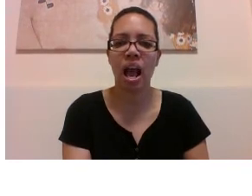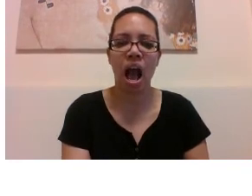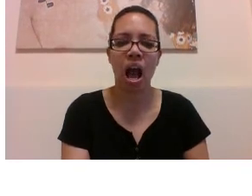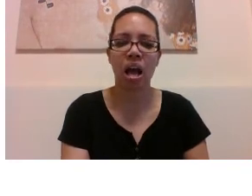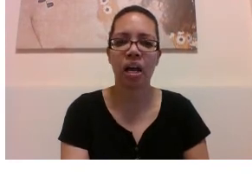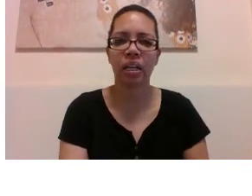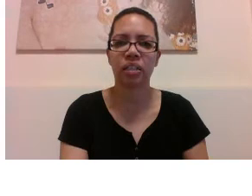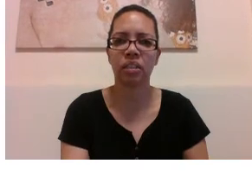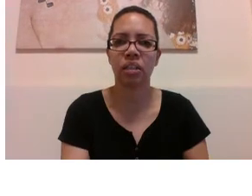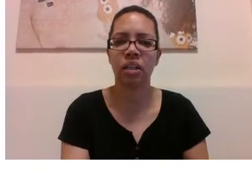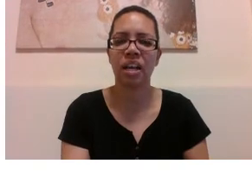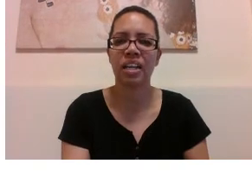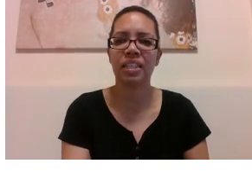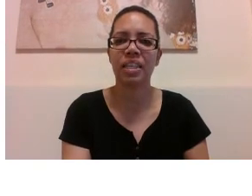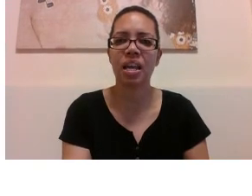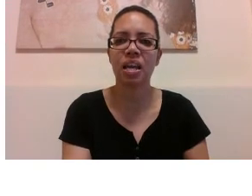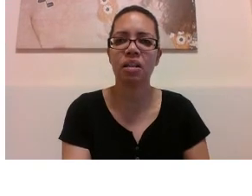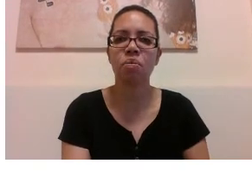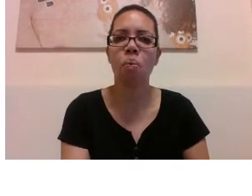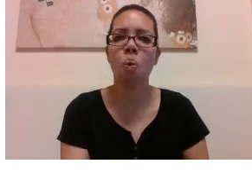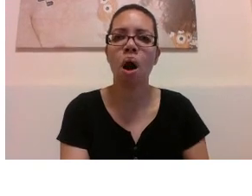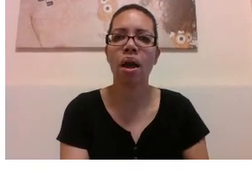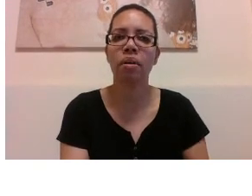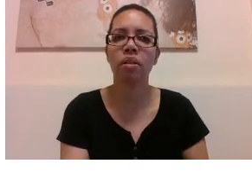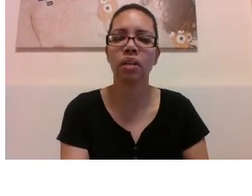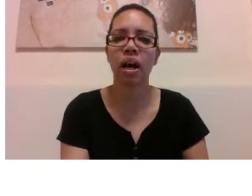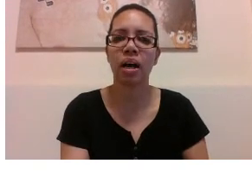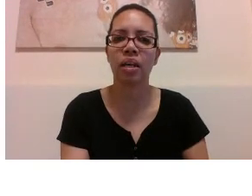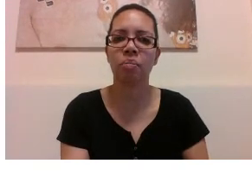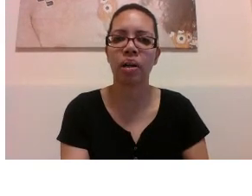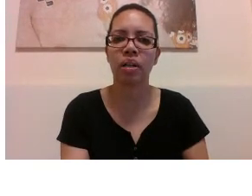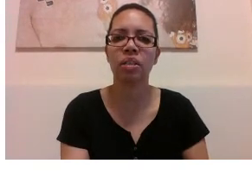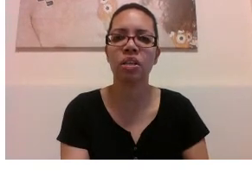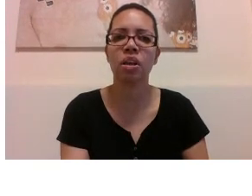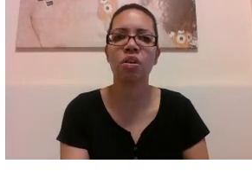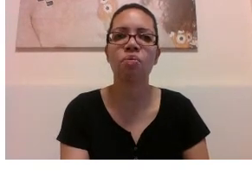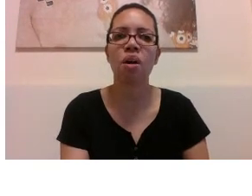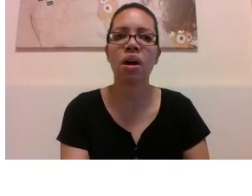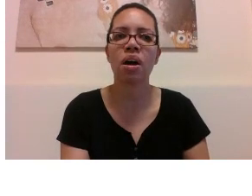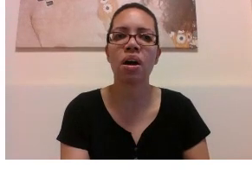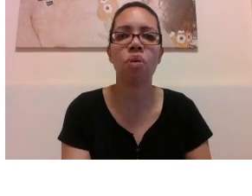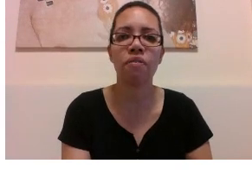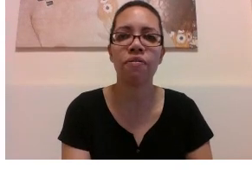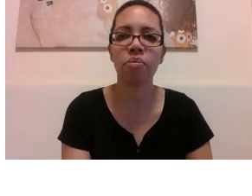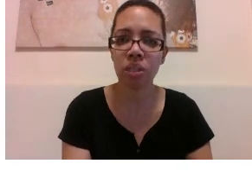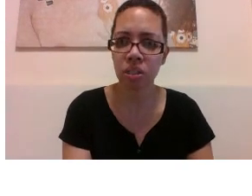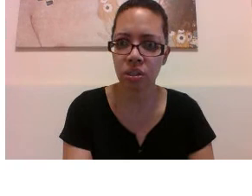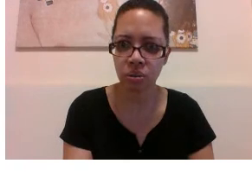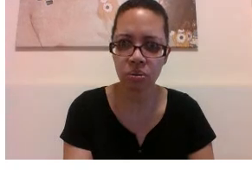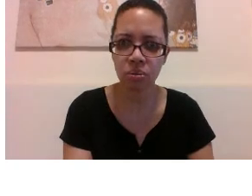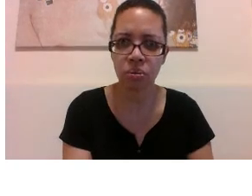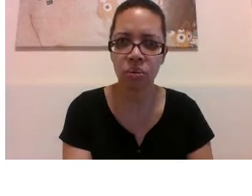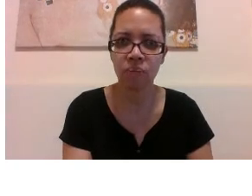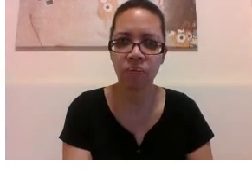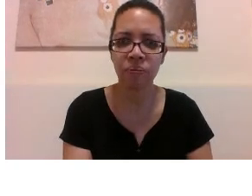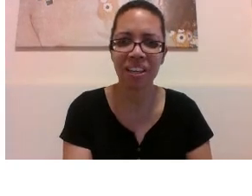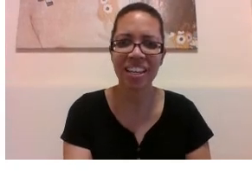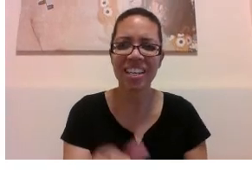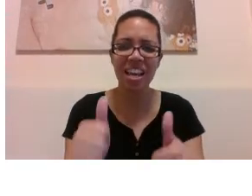1, 2, 3, 4, 5, 6, 7, 8, 9 and 10 wild animals running away from the